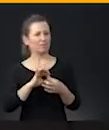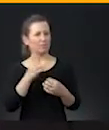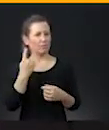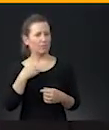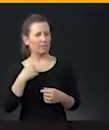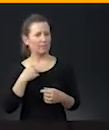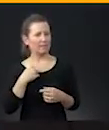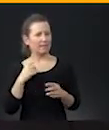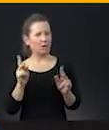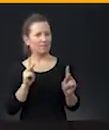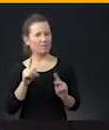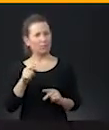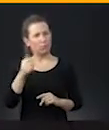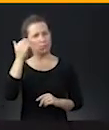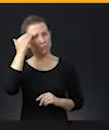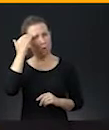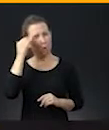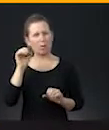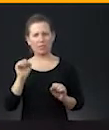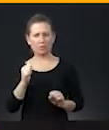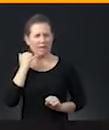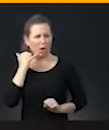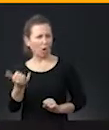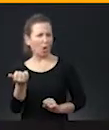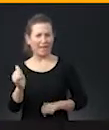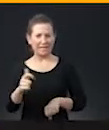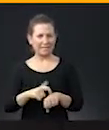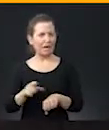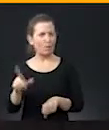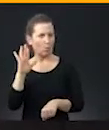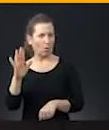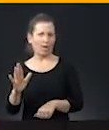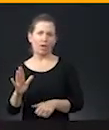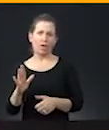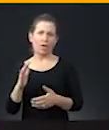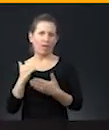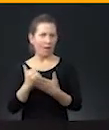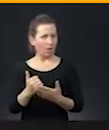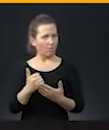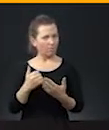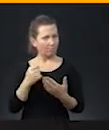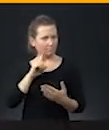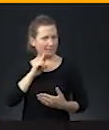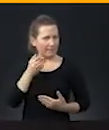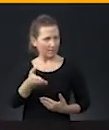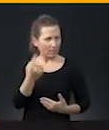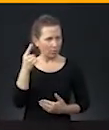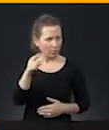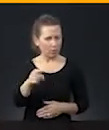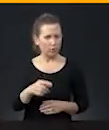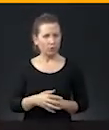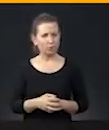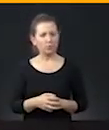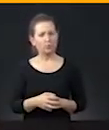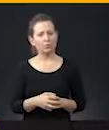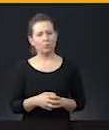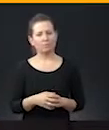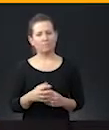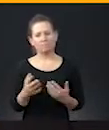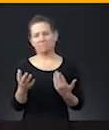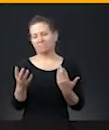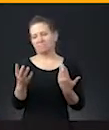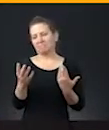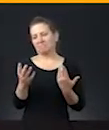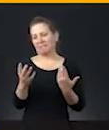ones that you can go and call them anytime, and they'll be there for you. Mainly, that would be my best friend, Mike. You